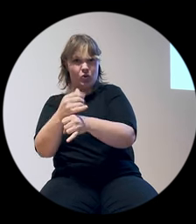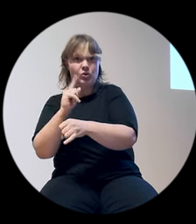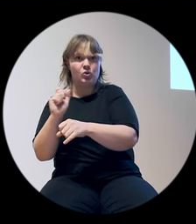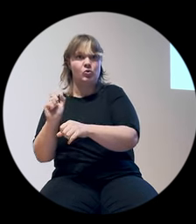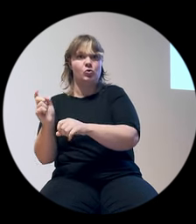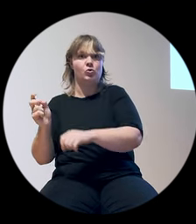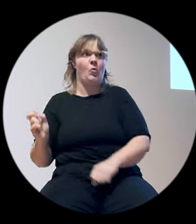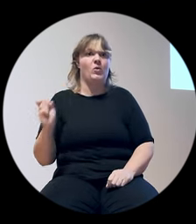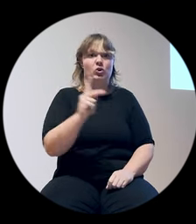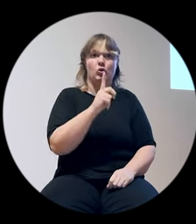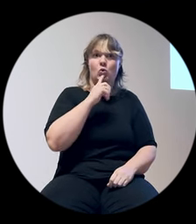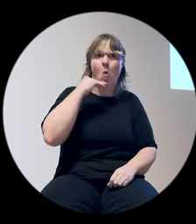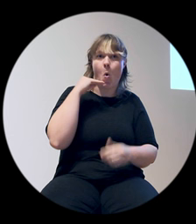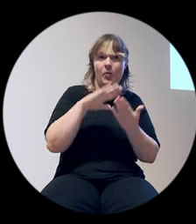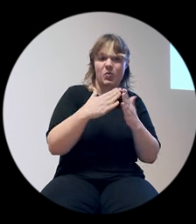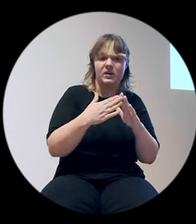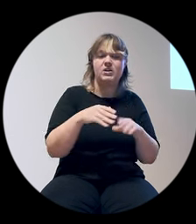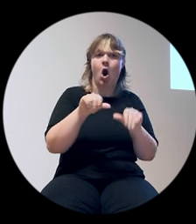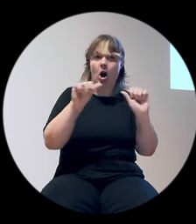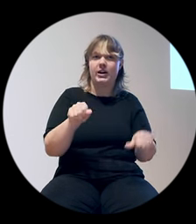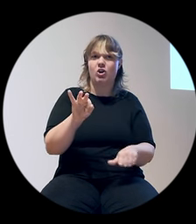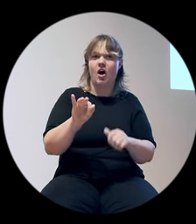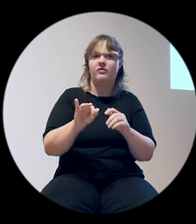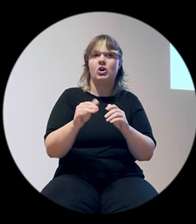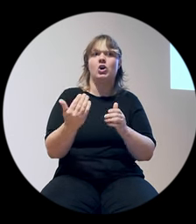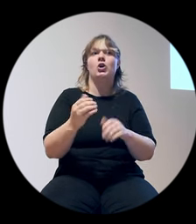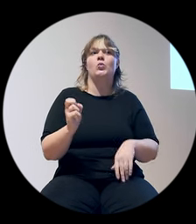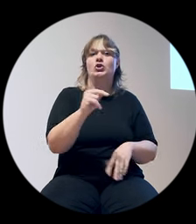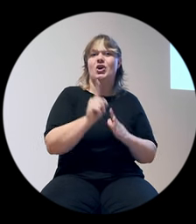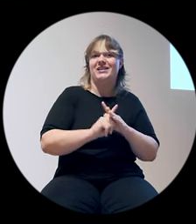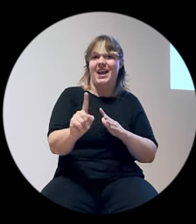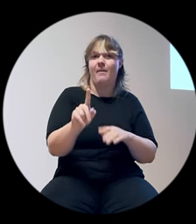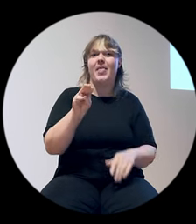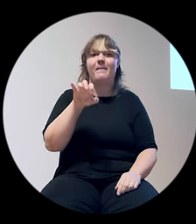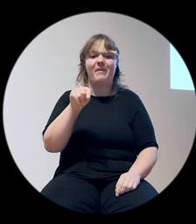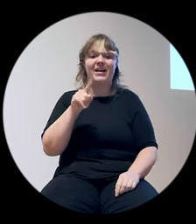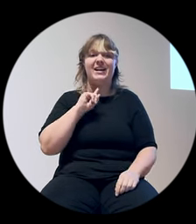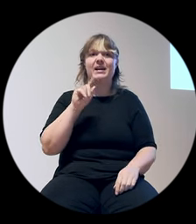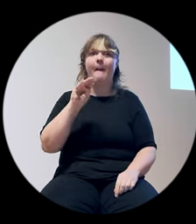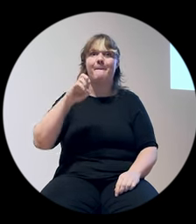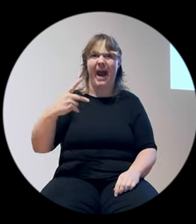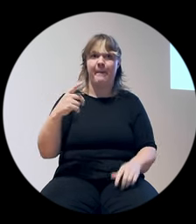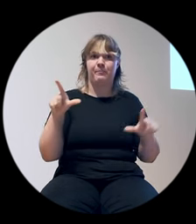communities. Architecture of Return Escape, Metropolitan Museum of Art is a mapped escape plan